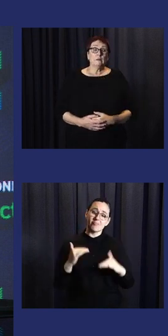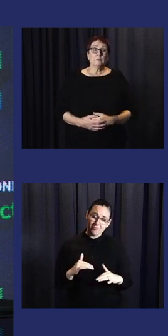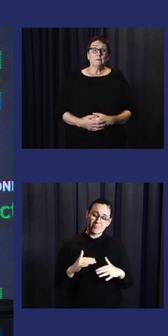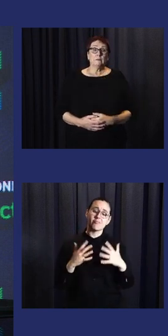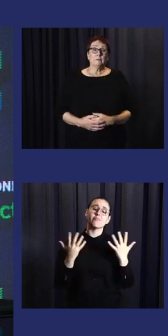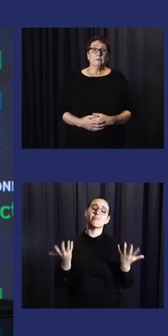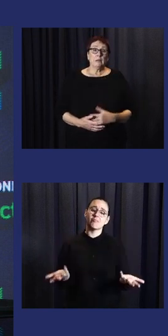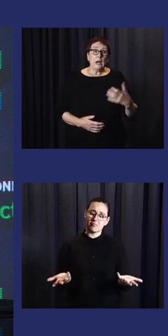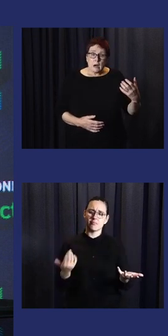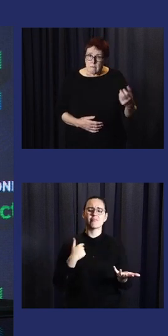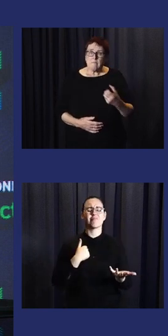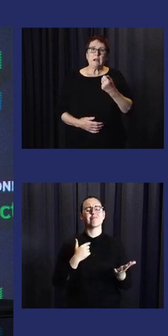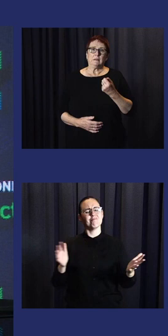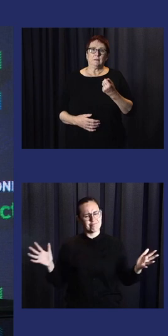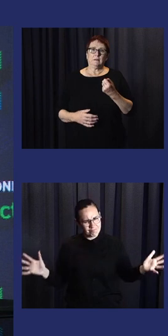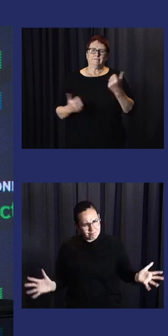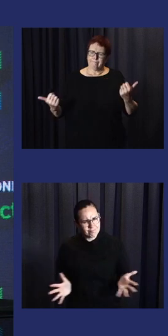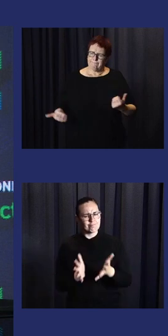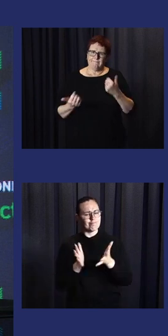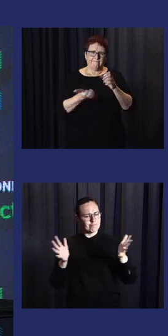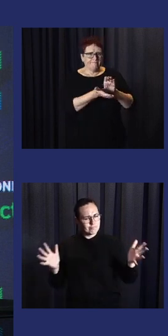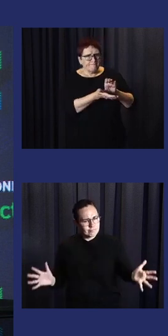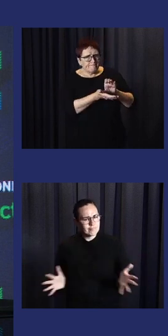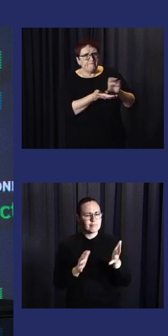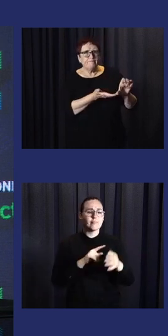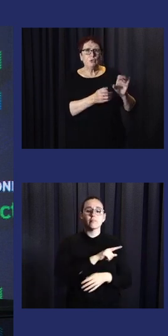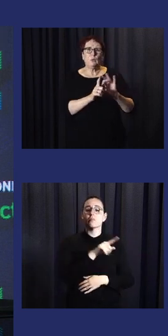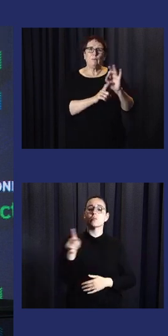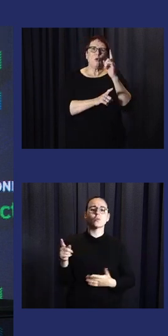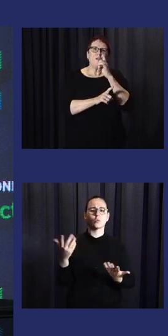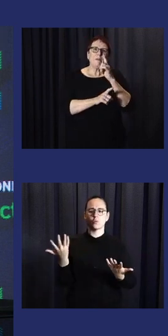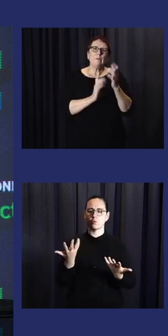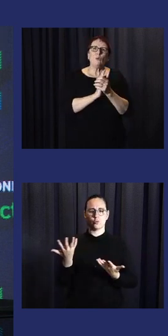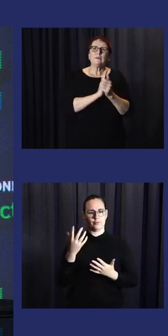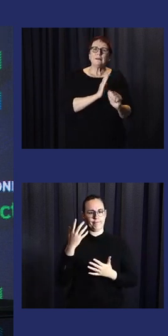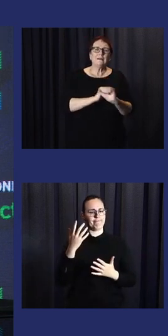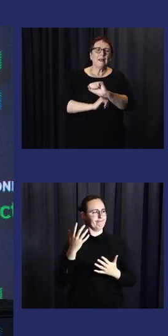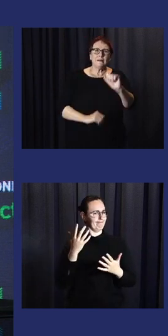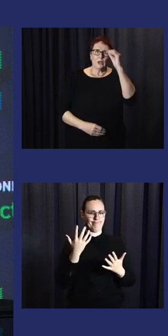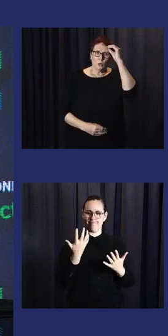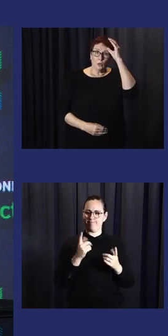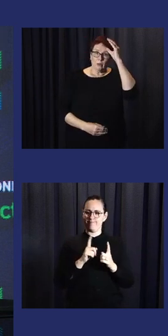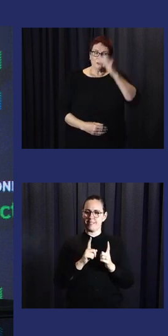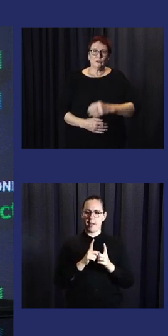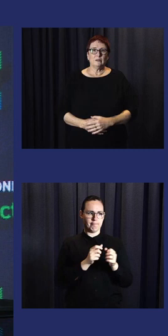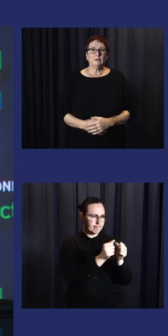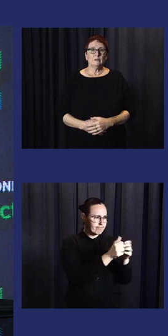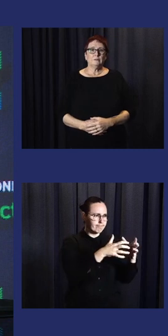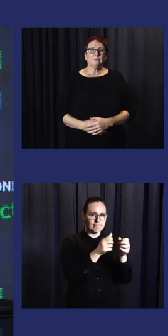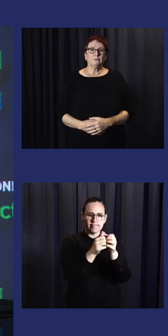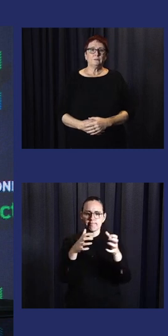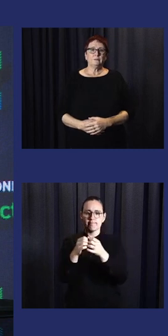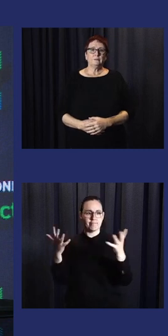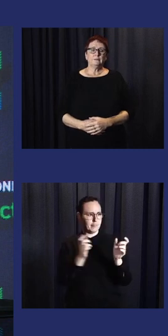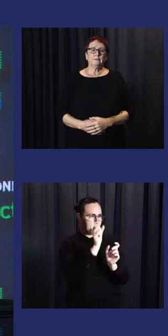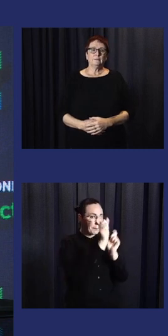allocating significant amount of resources for human capital development. That investment should include massive